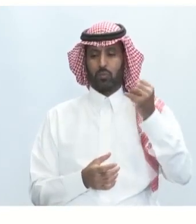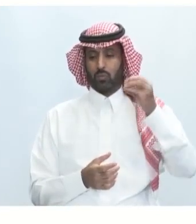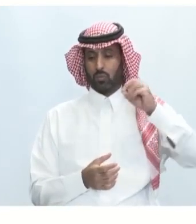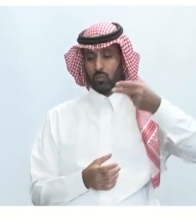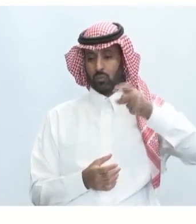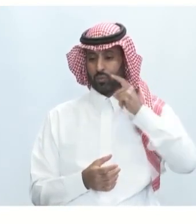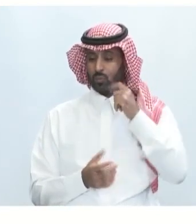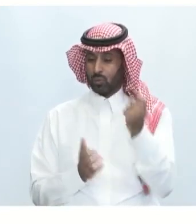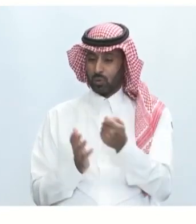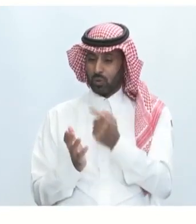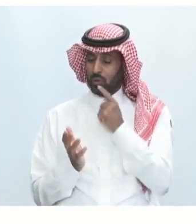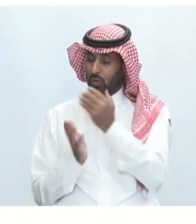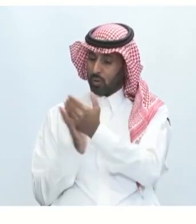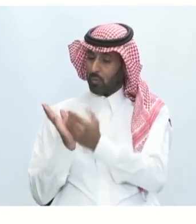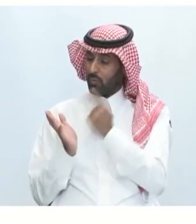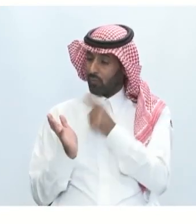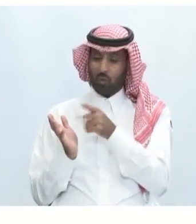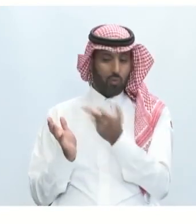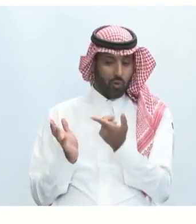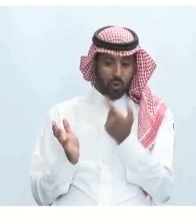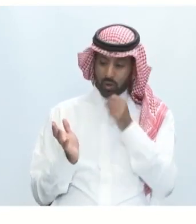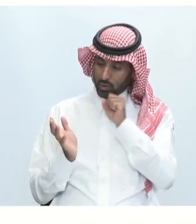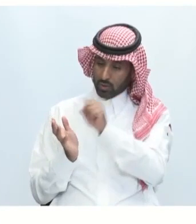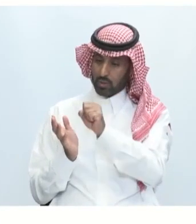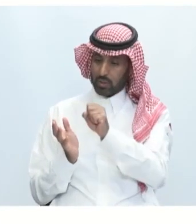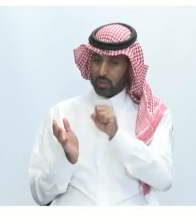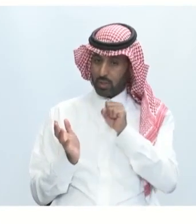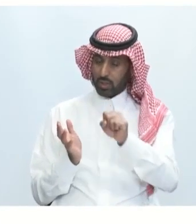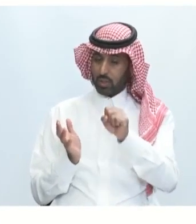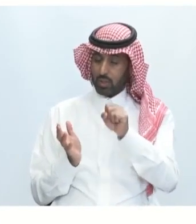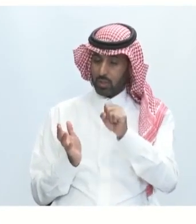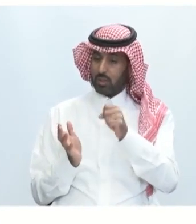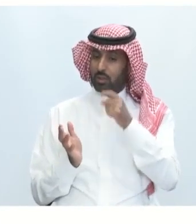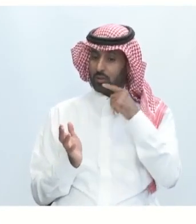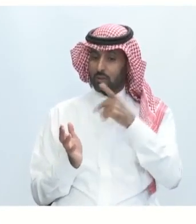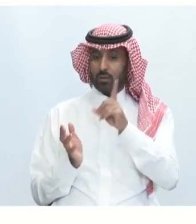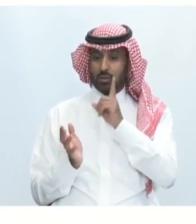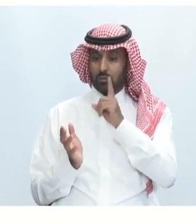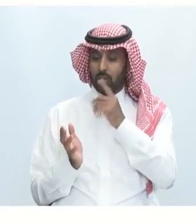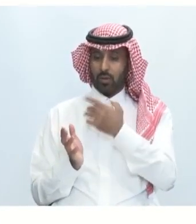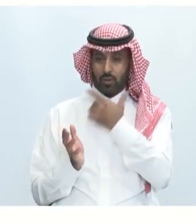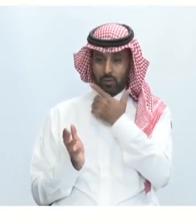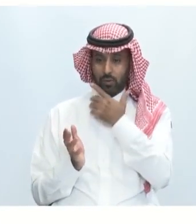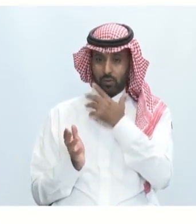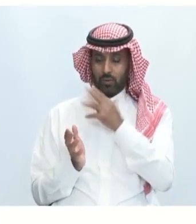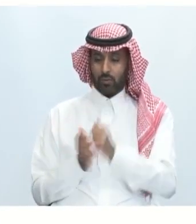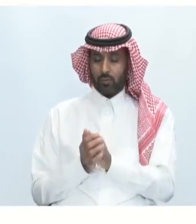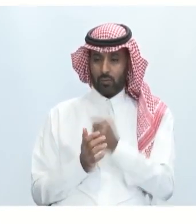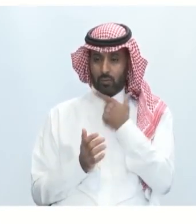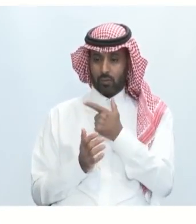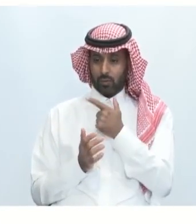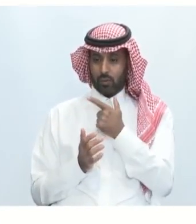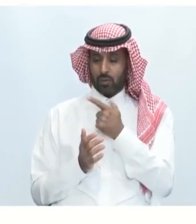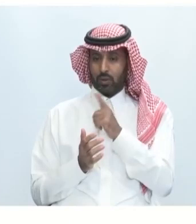mother. John wrote the poem. So the poem here is the direct object for his